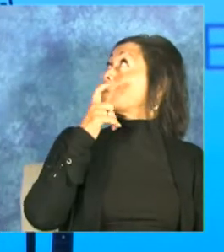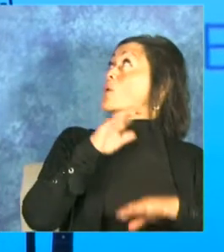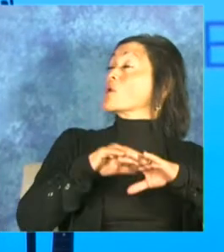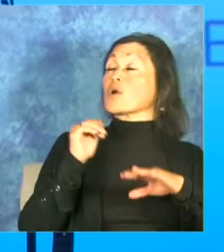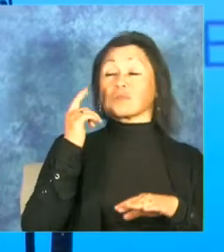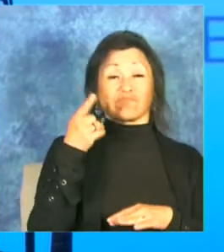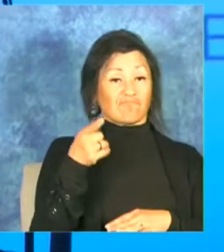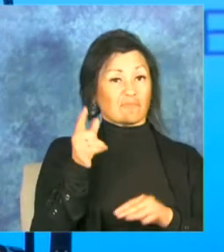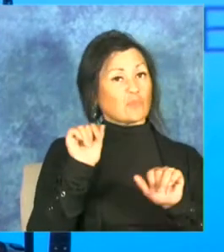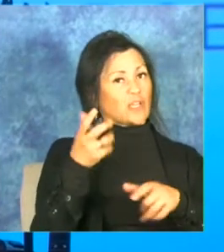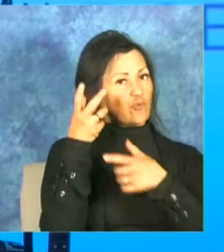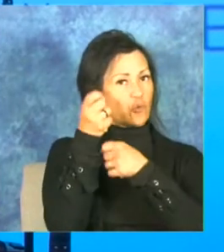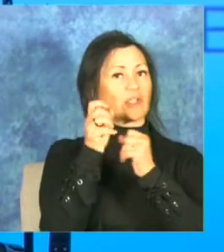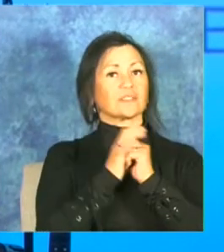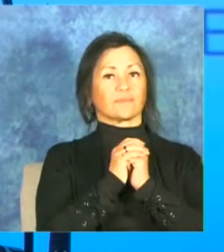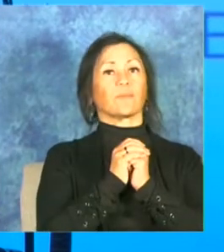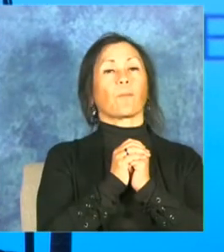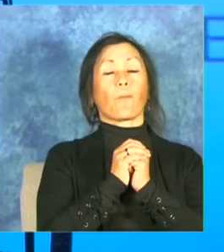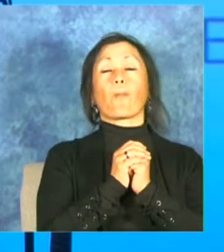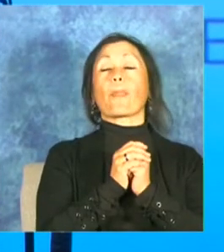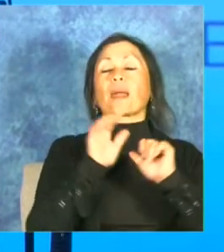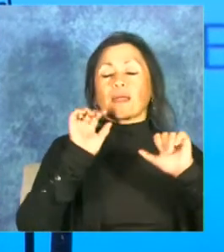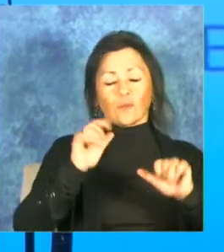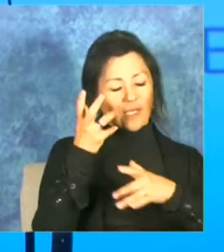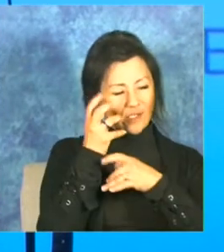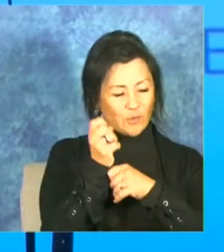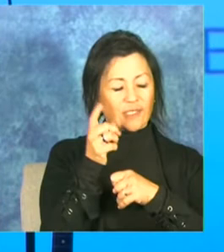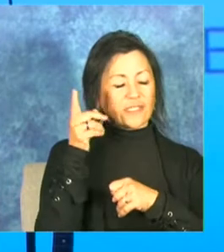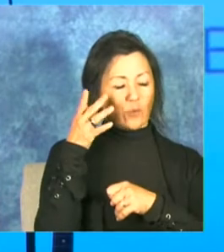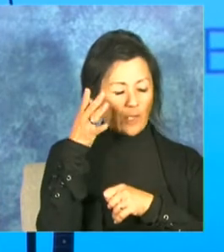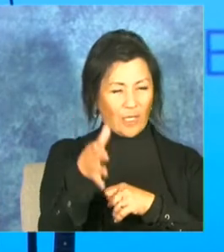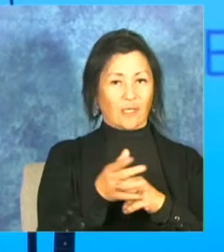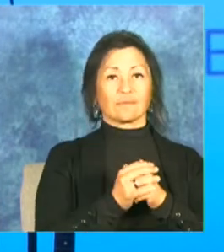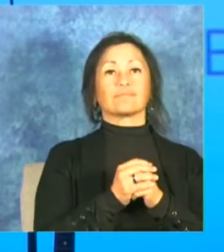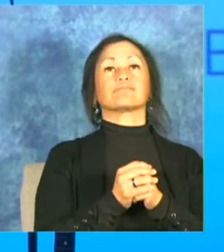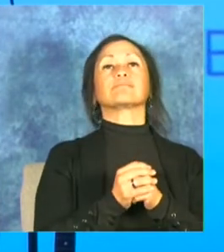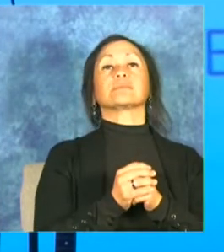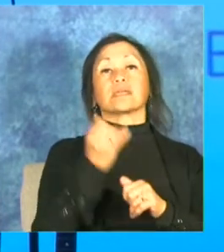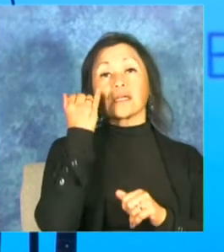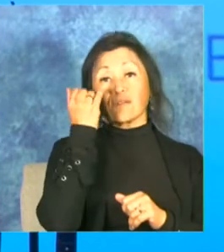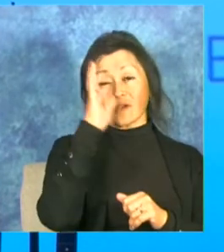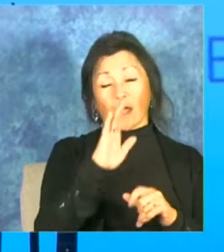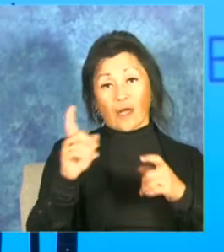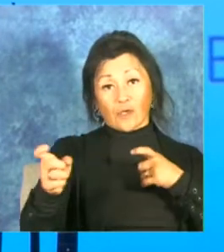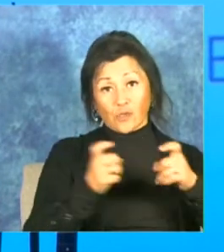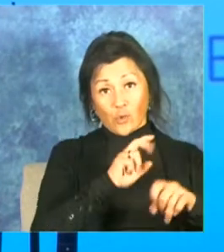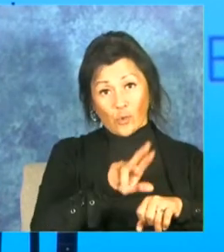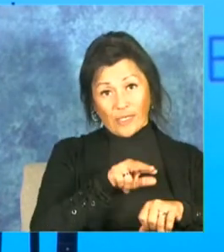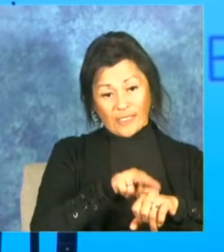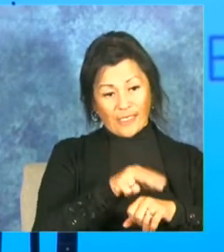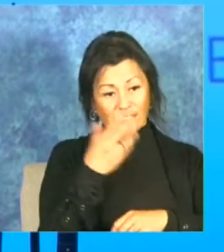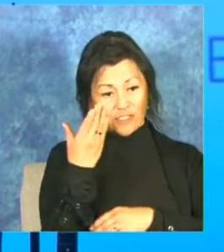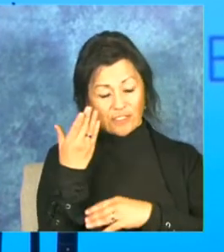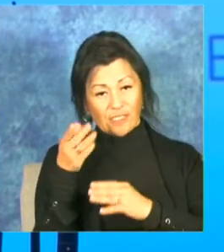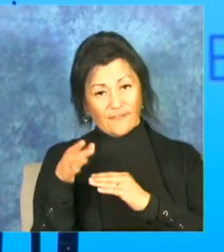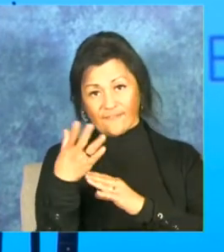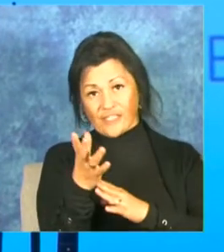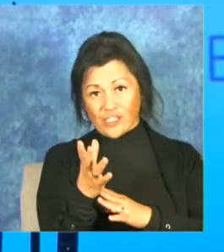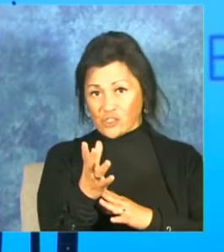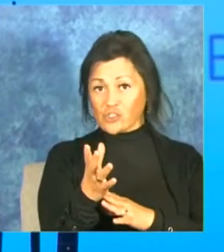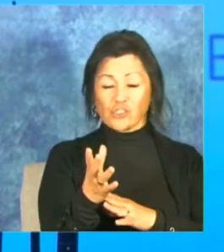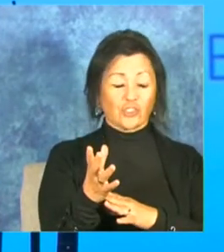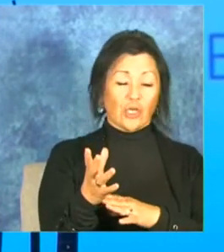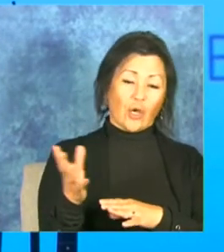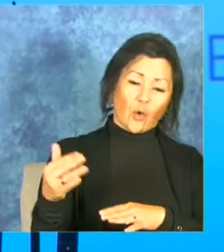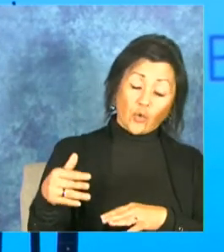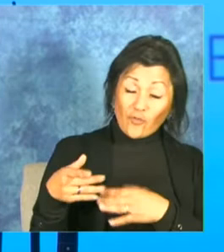it. He's faithful, and he will do it. If God controls nature, the fish, y'all come right here and hop in